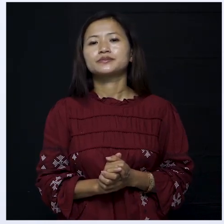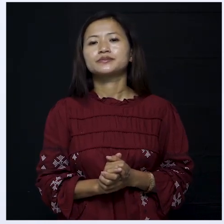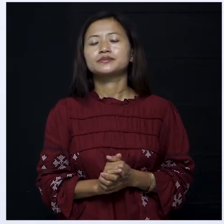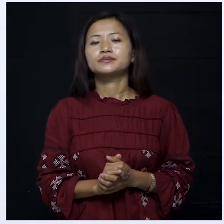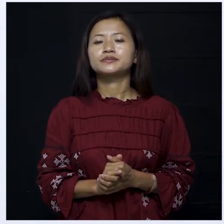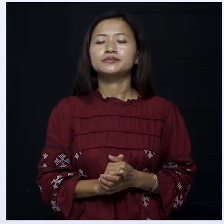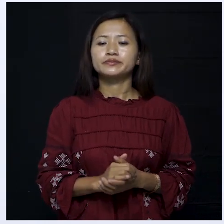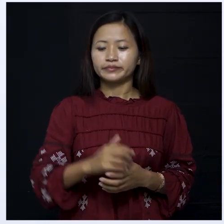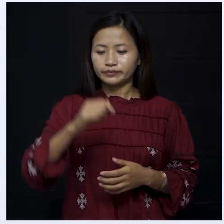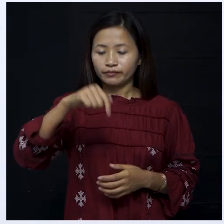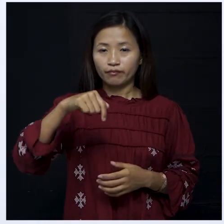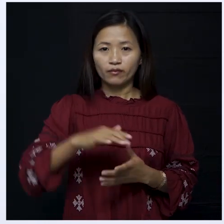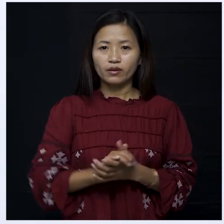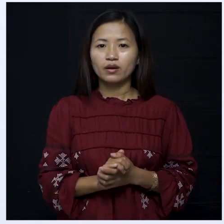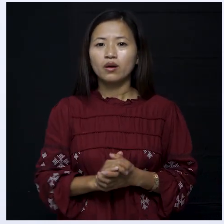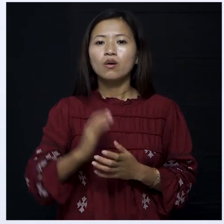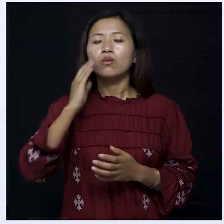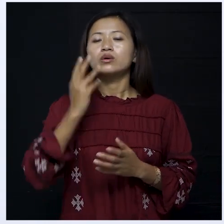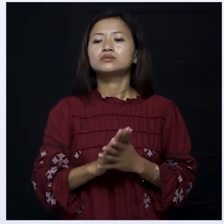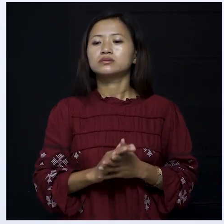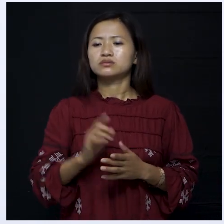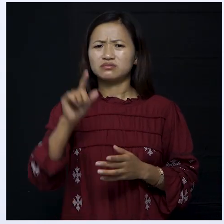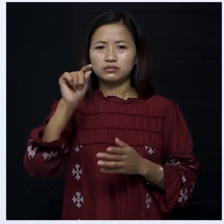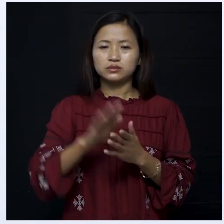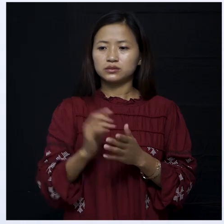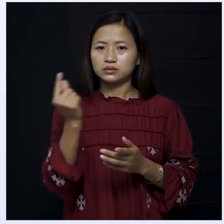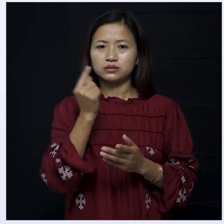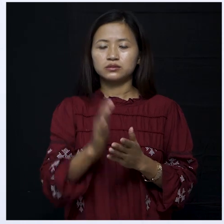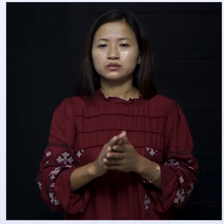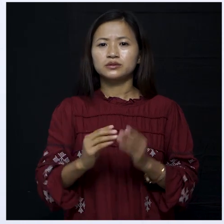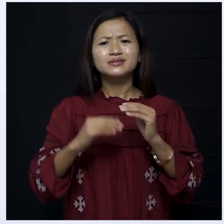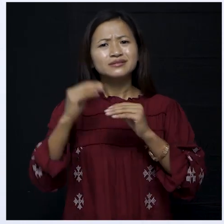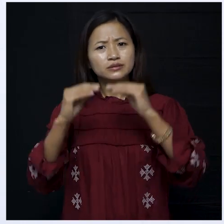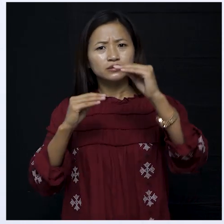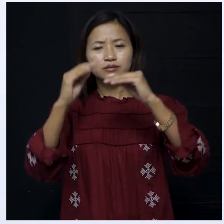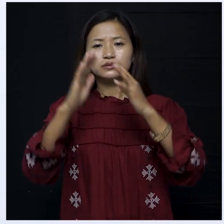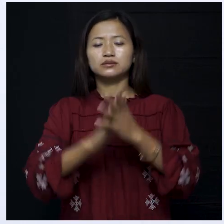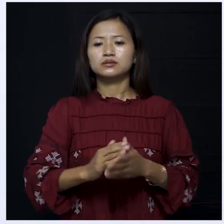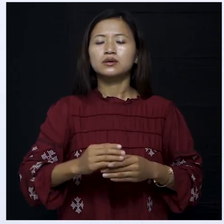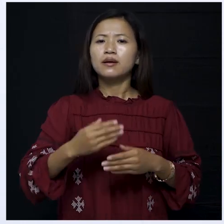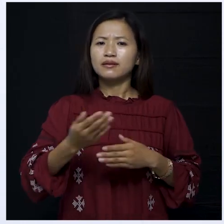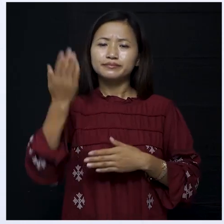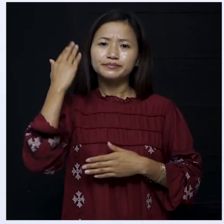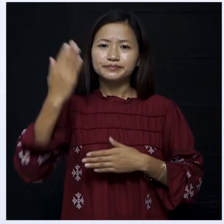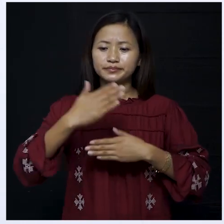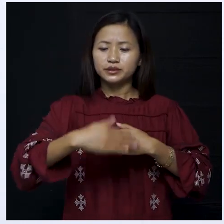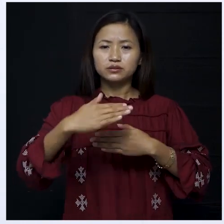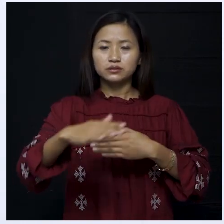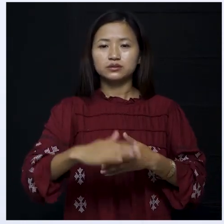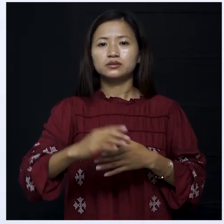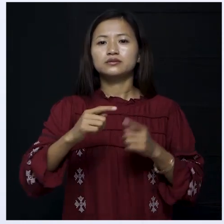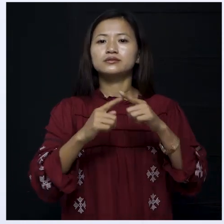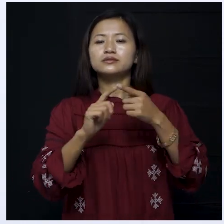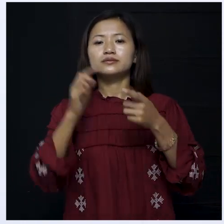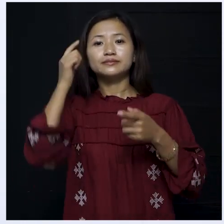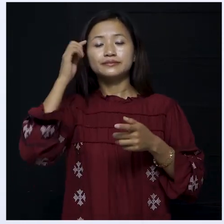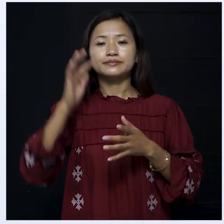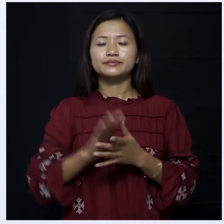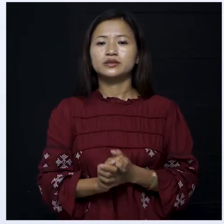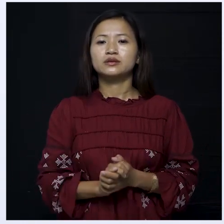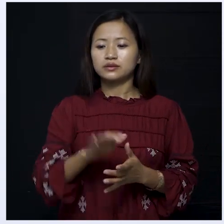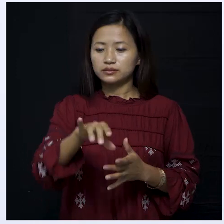So here, when do we use progressive, or for that matter, past continuous tense? When we have two events, that is